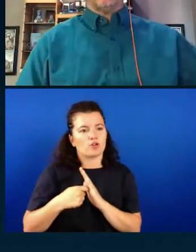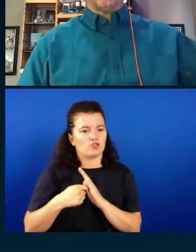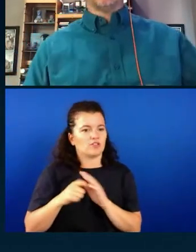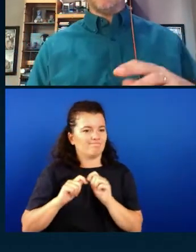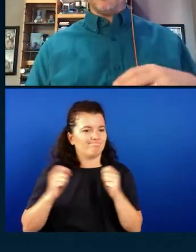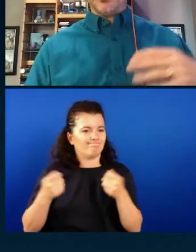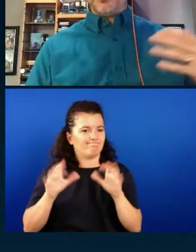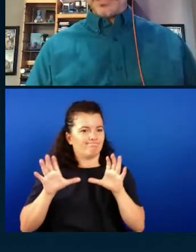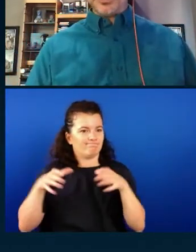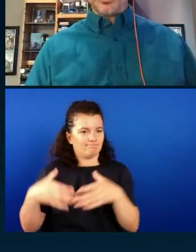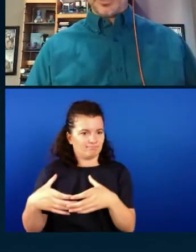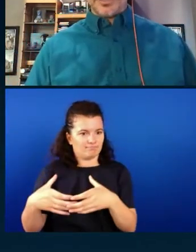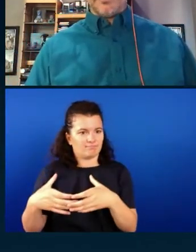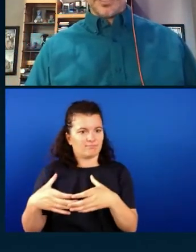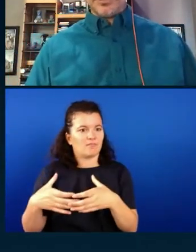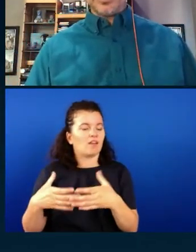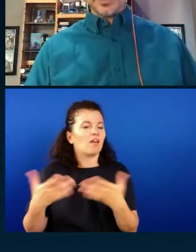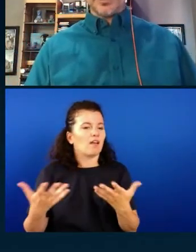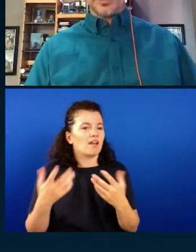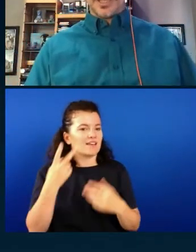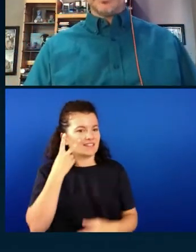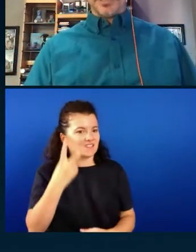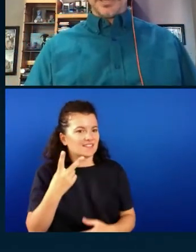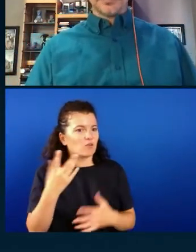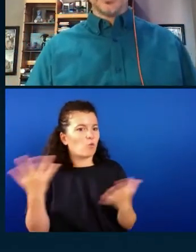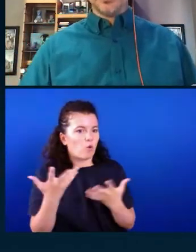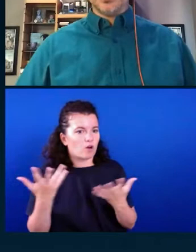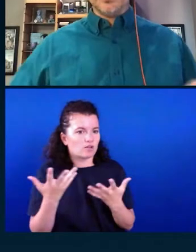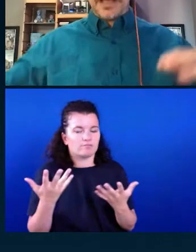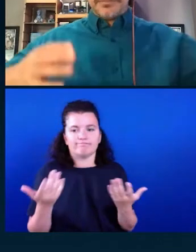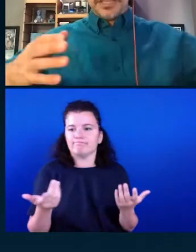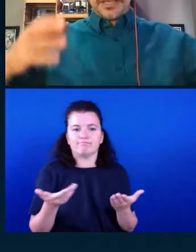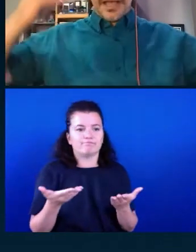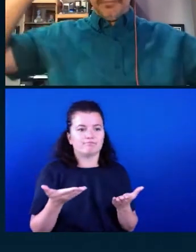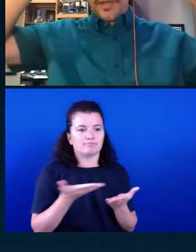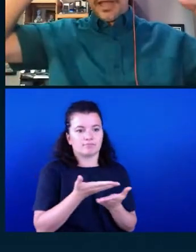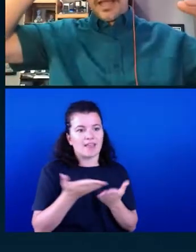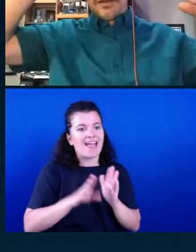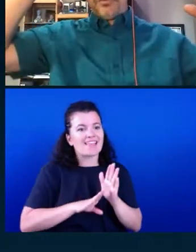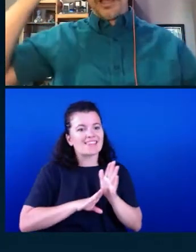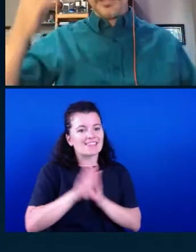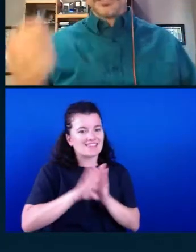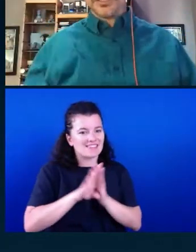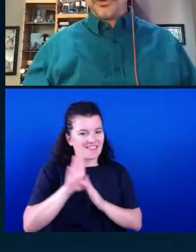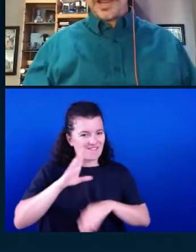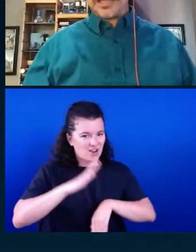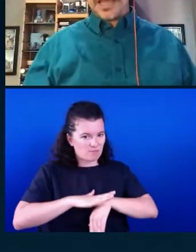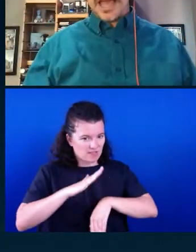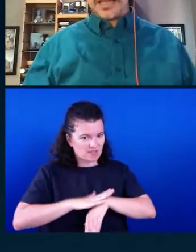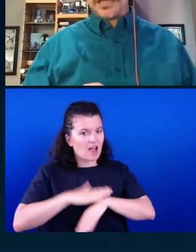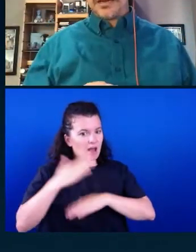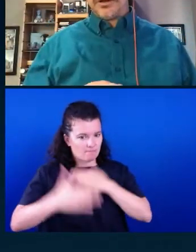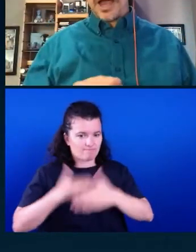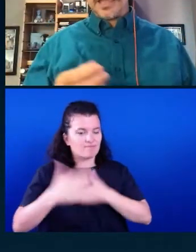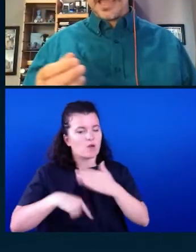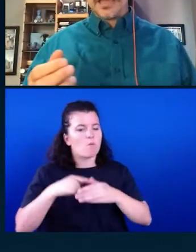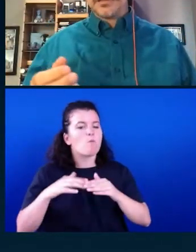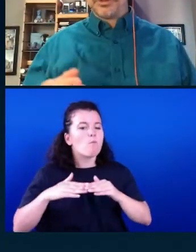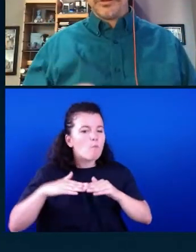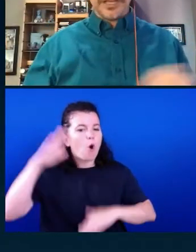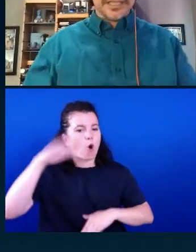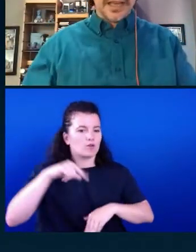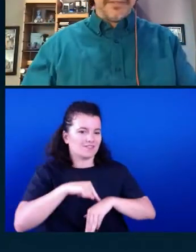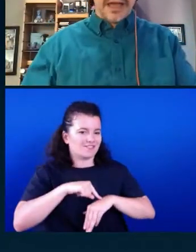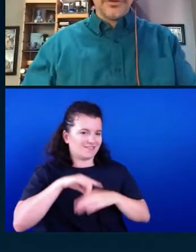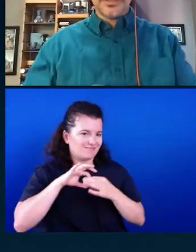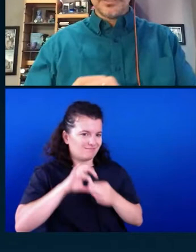the big majority of the usage has been actually the development time. And while this is great that, I can